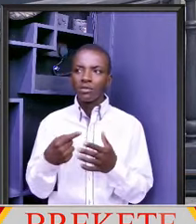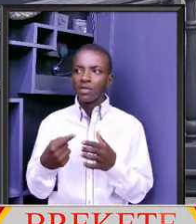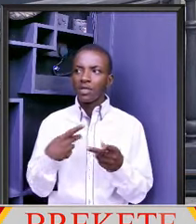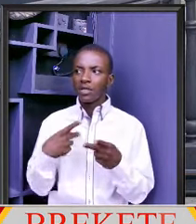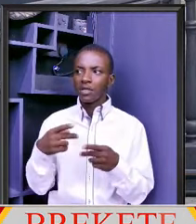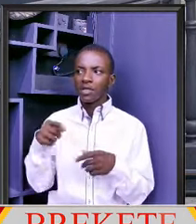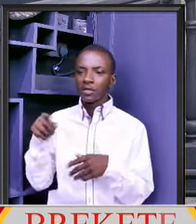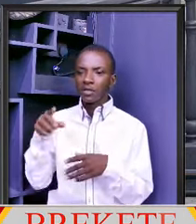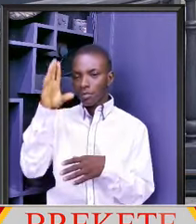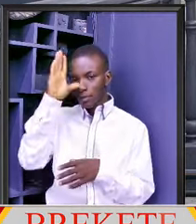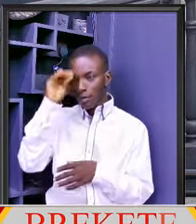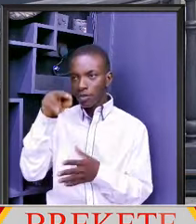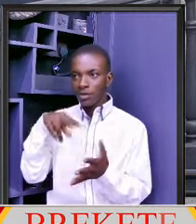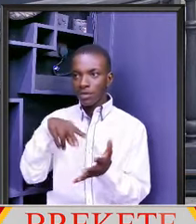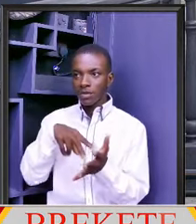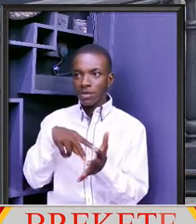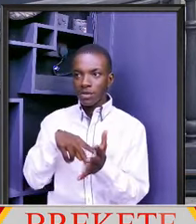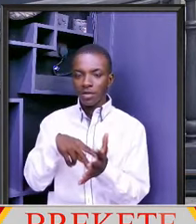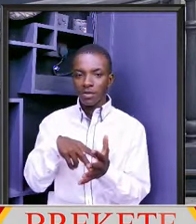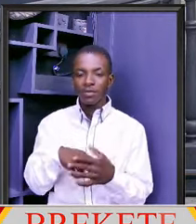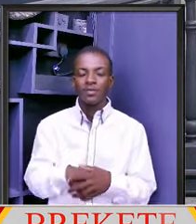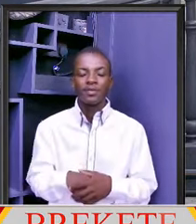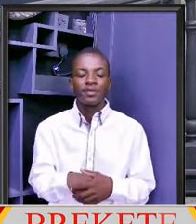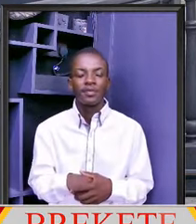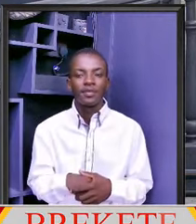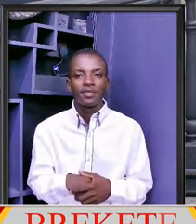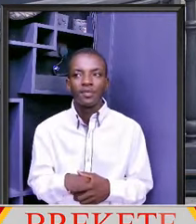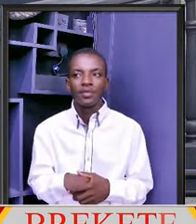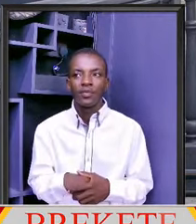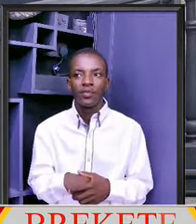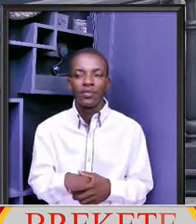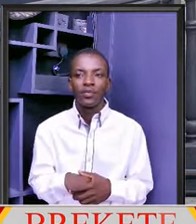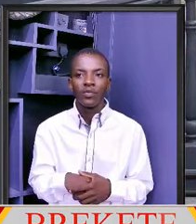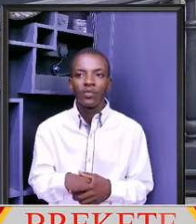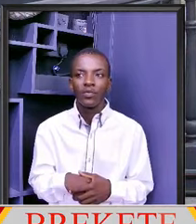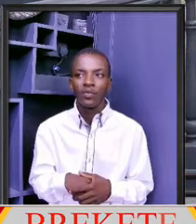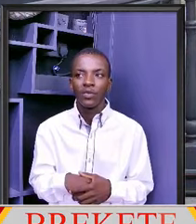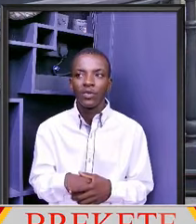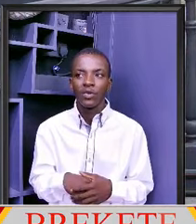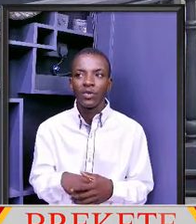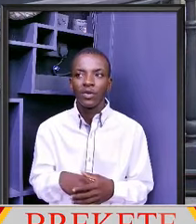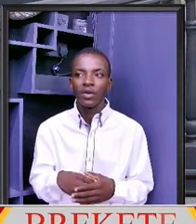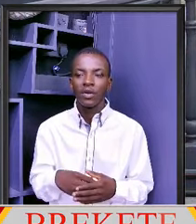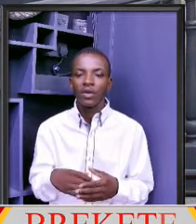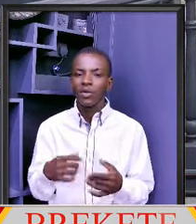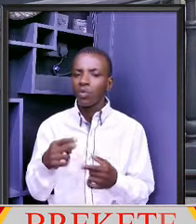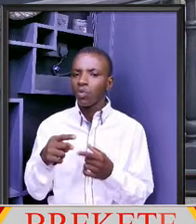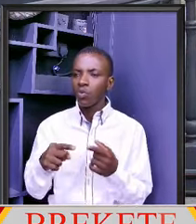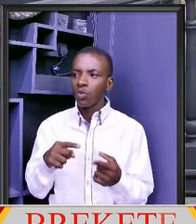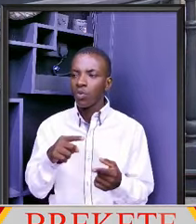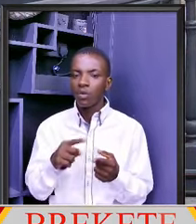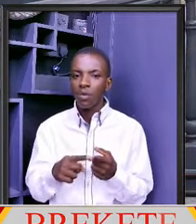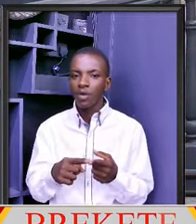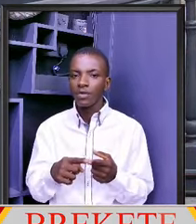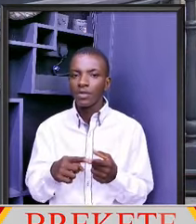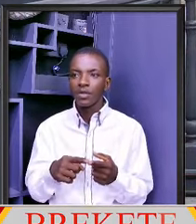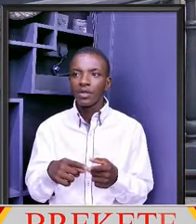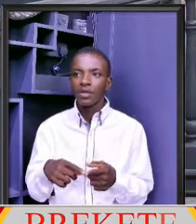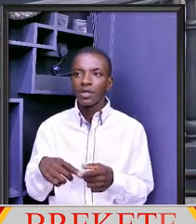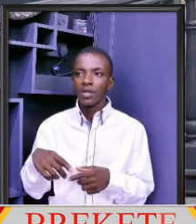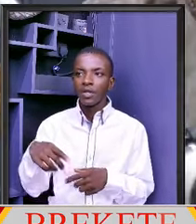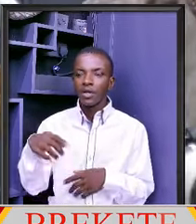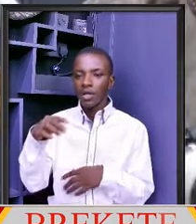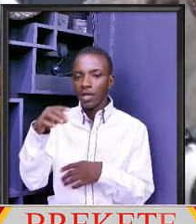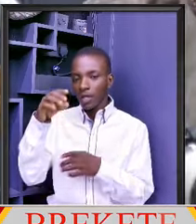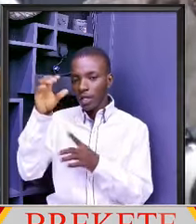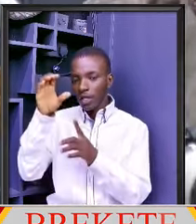this man. Now we stand. Now we stand. So when something now you have supporters now. When the Igwe succeeded